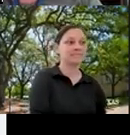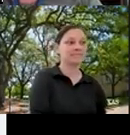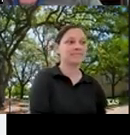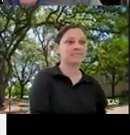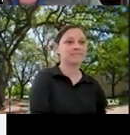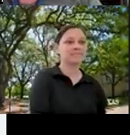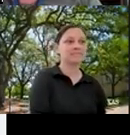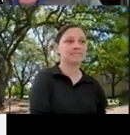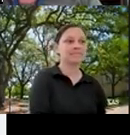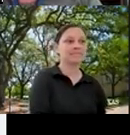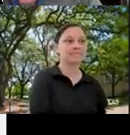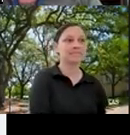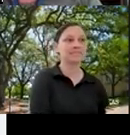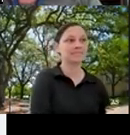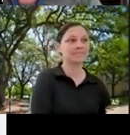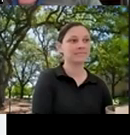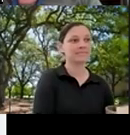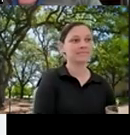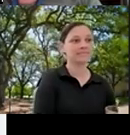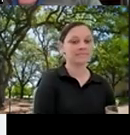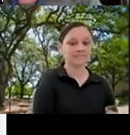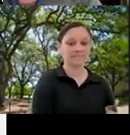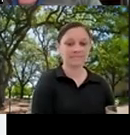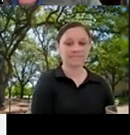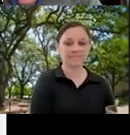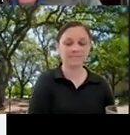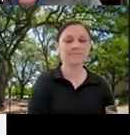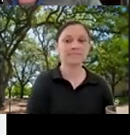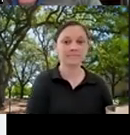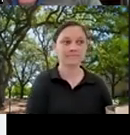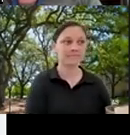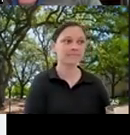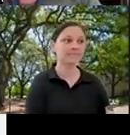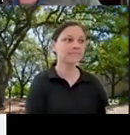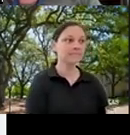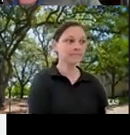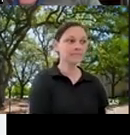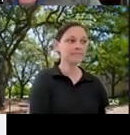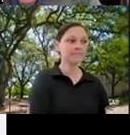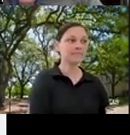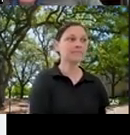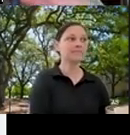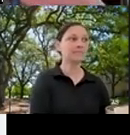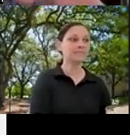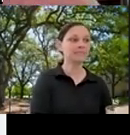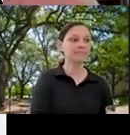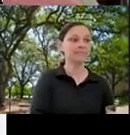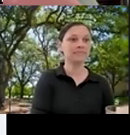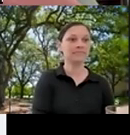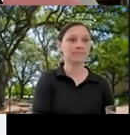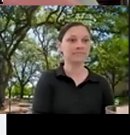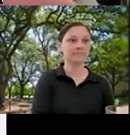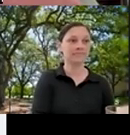And so, but we're talking about higher, a well-educated workforce, et cetera, like that.